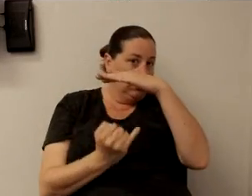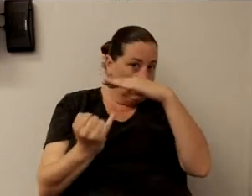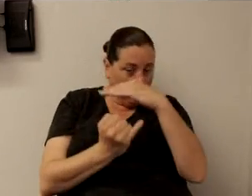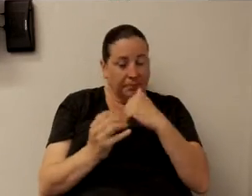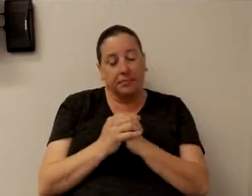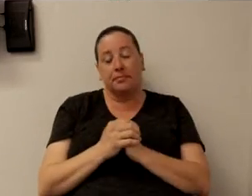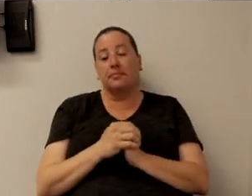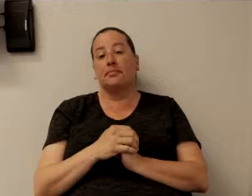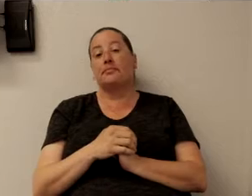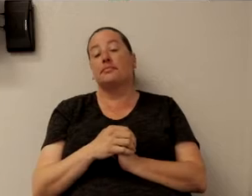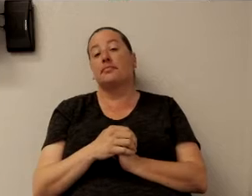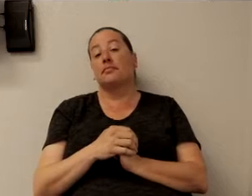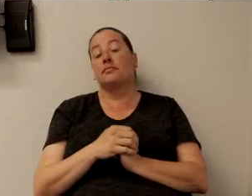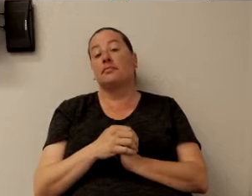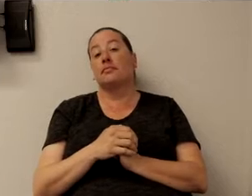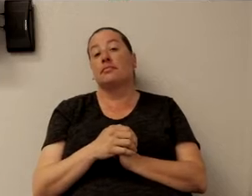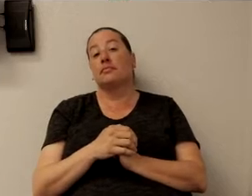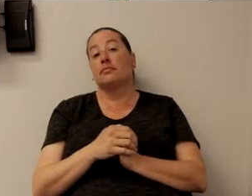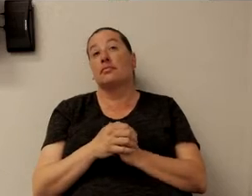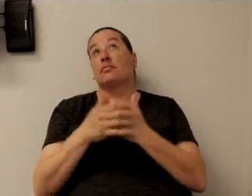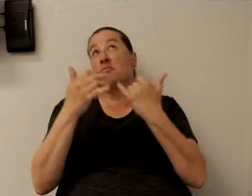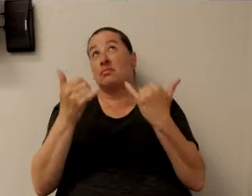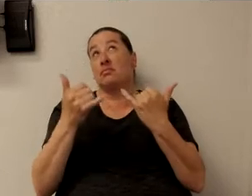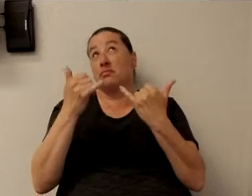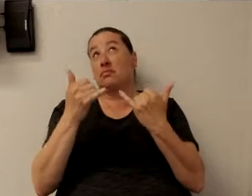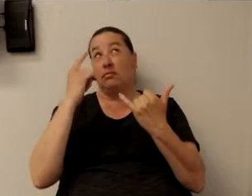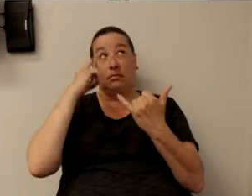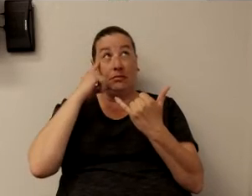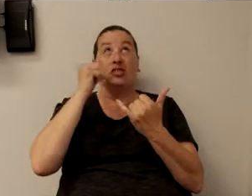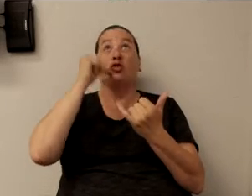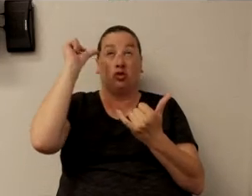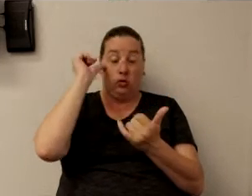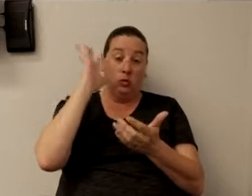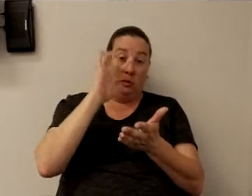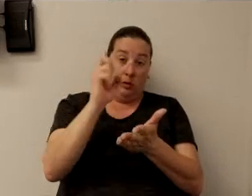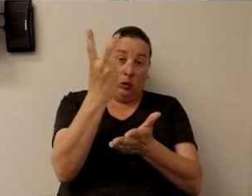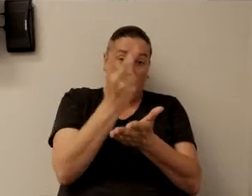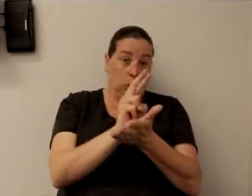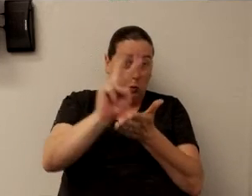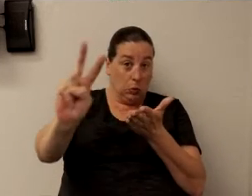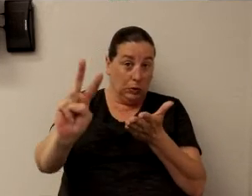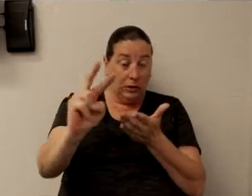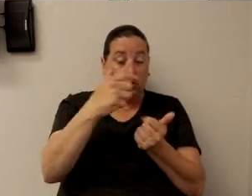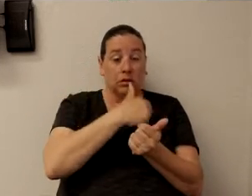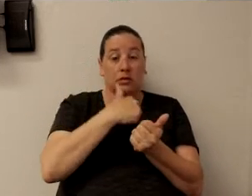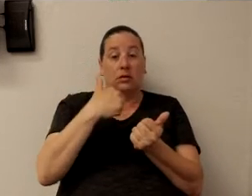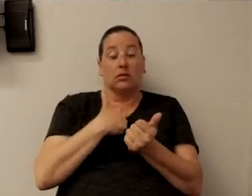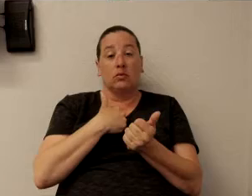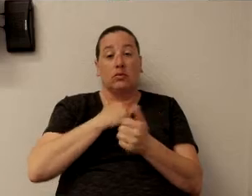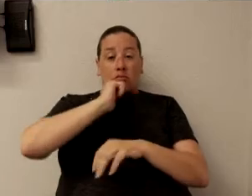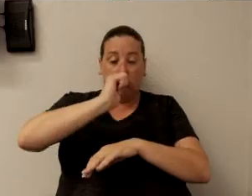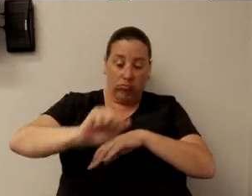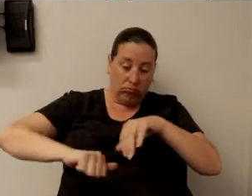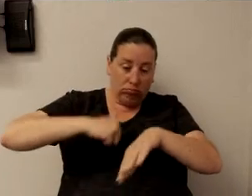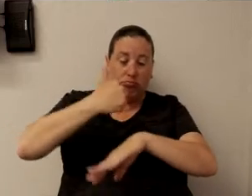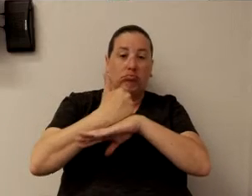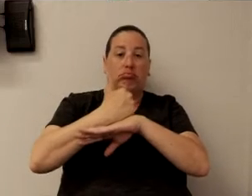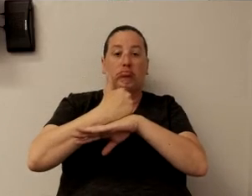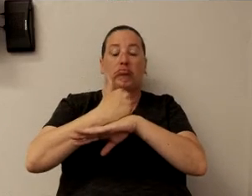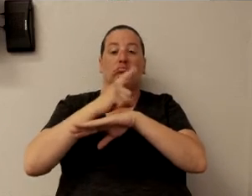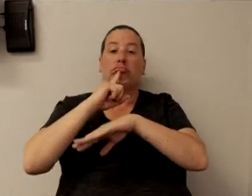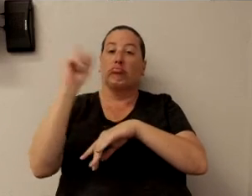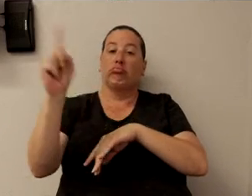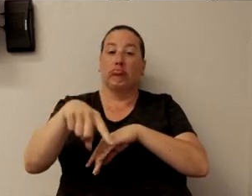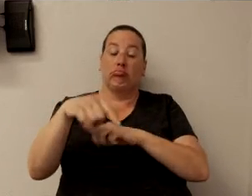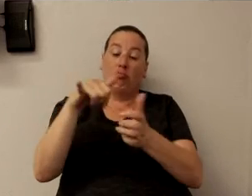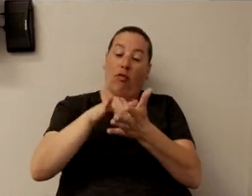Also, it'll be 2 weeks yesterday, we instituted, mandated that every